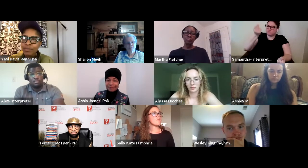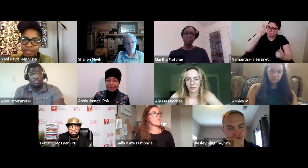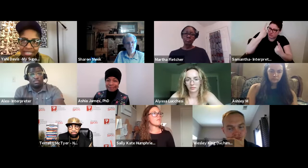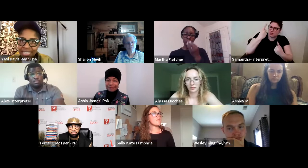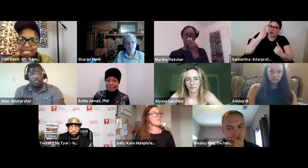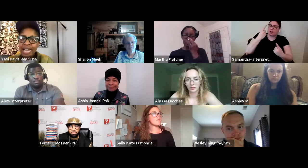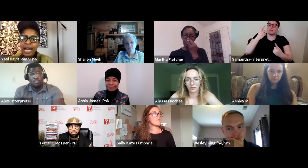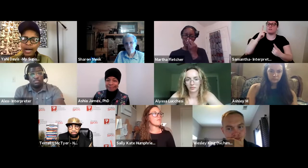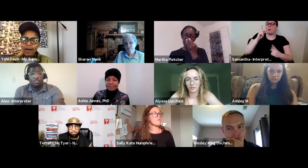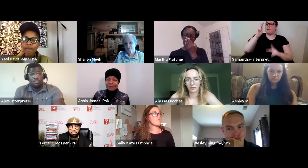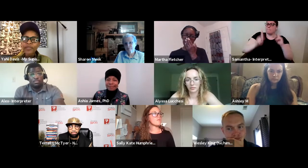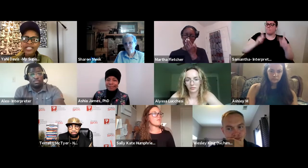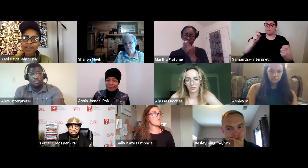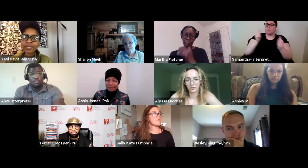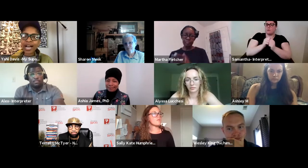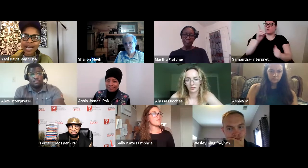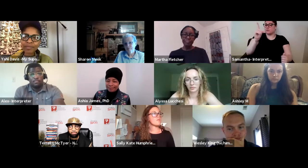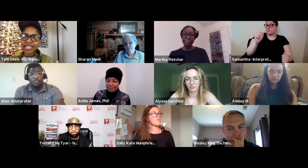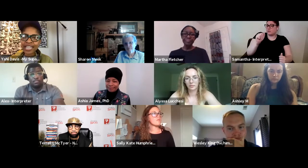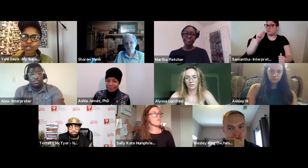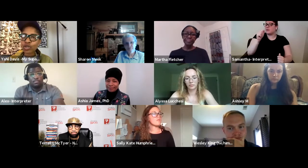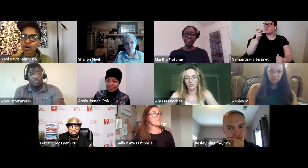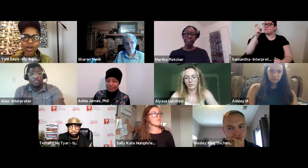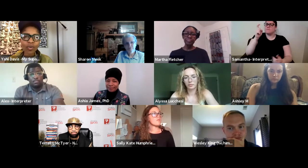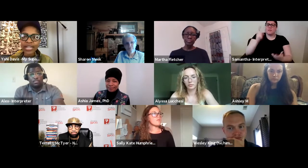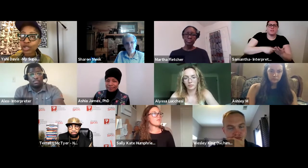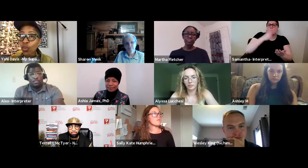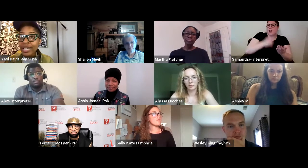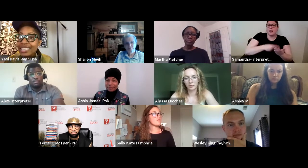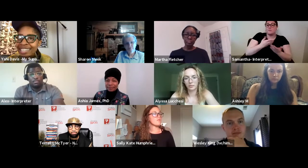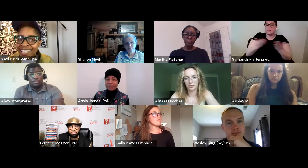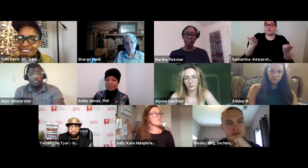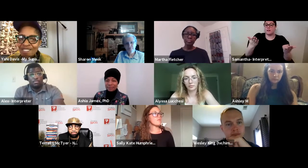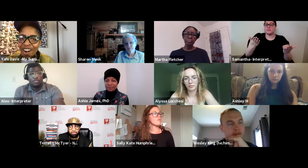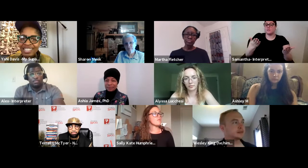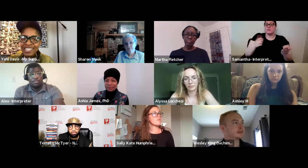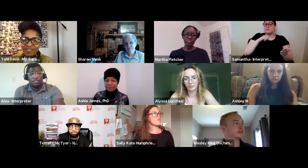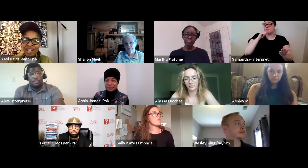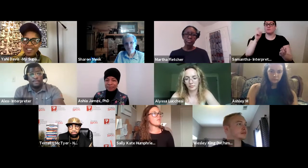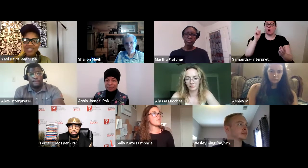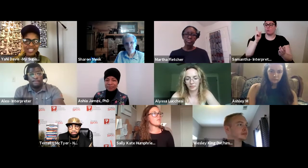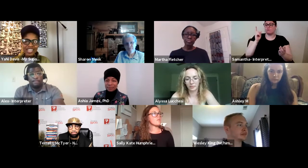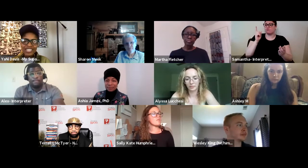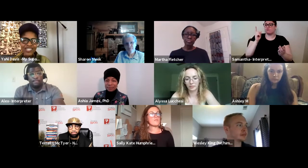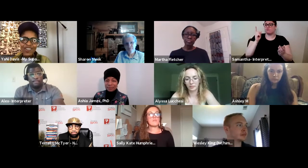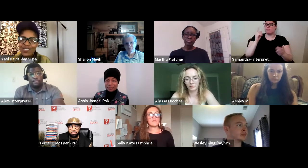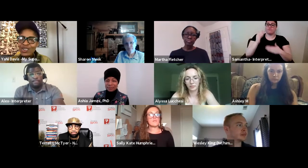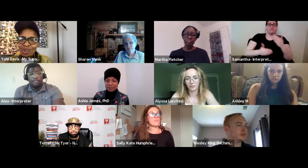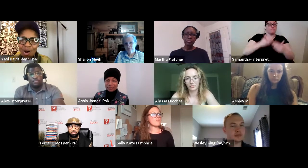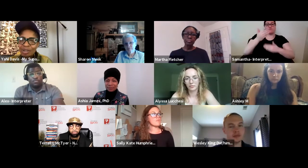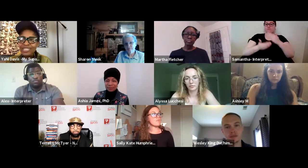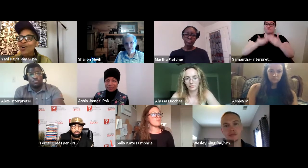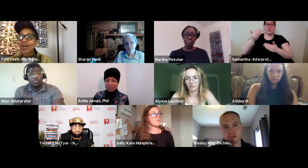with disabilities. Sometimes things don't go as quickly, right? Sometimes things